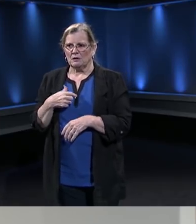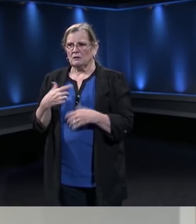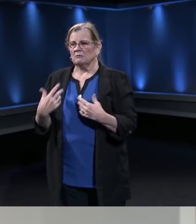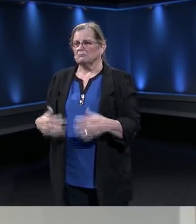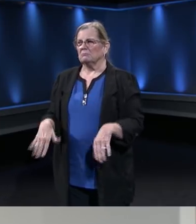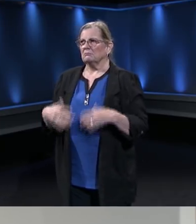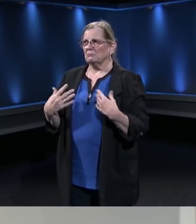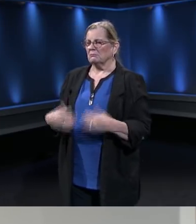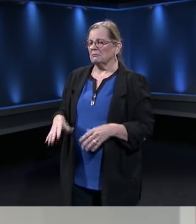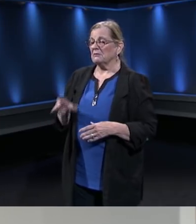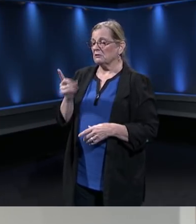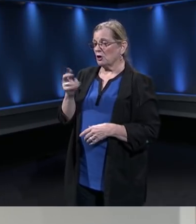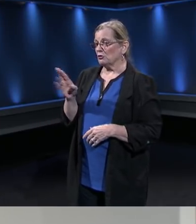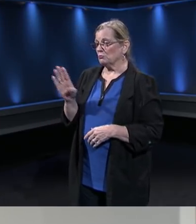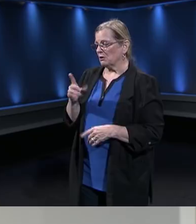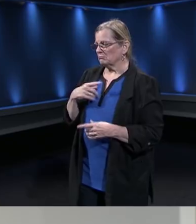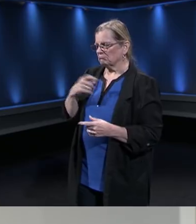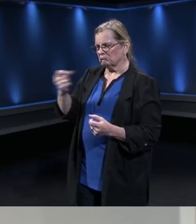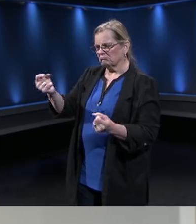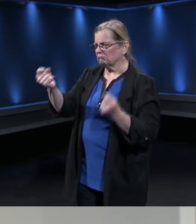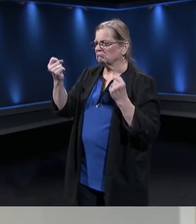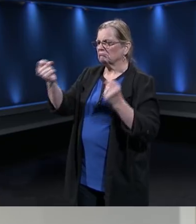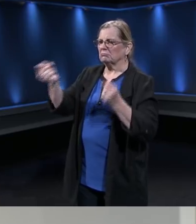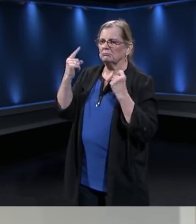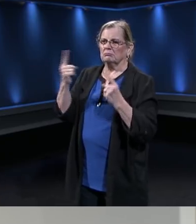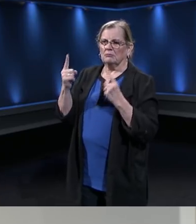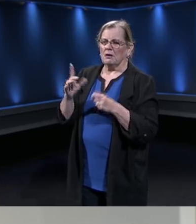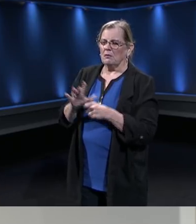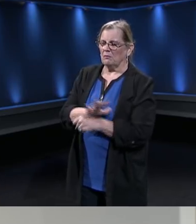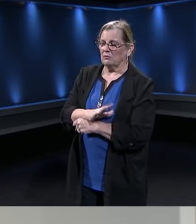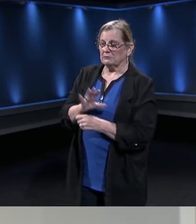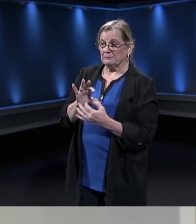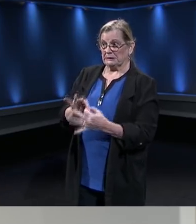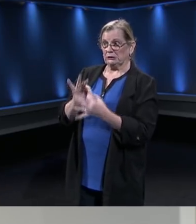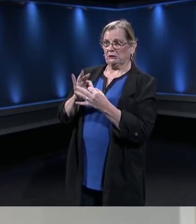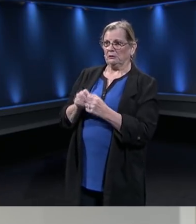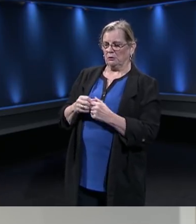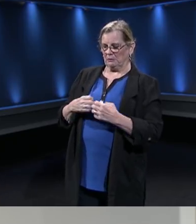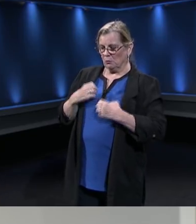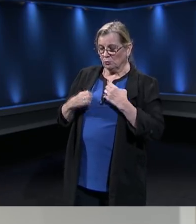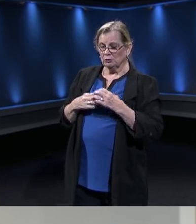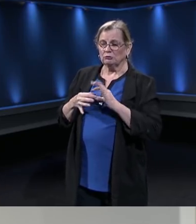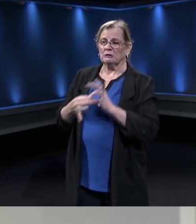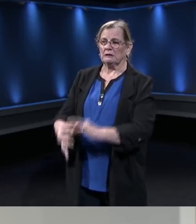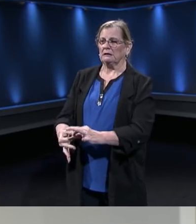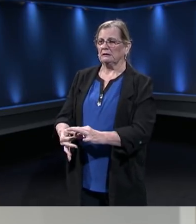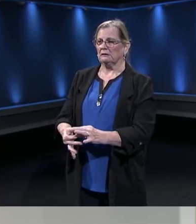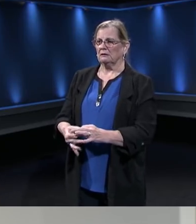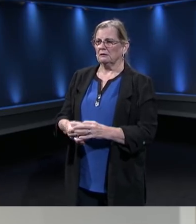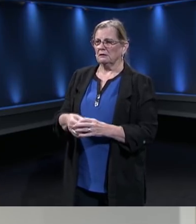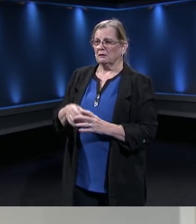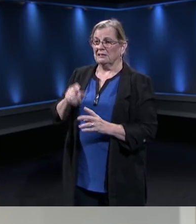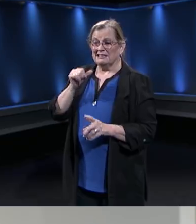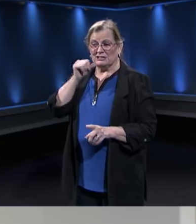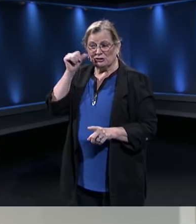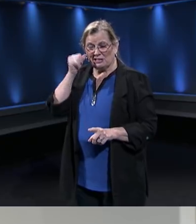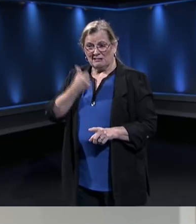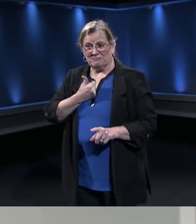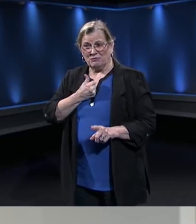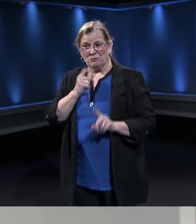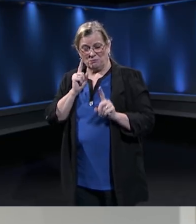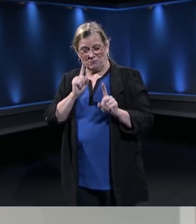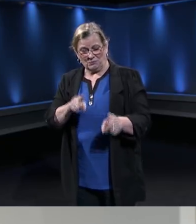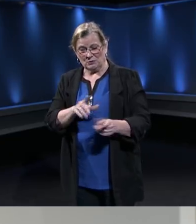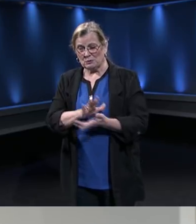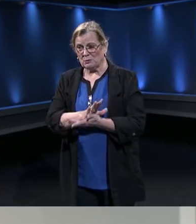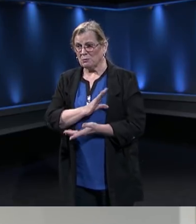importance of the social emotional connection. And one of the things I shared with the school board yesterday is as we begin to look at